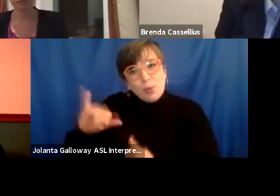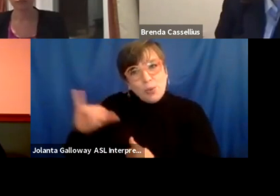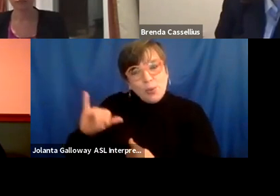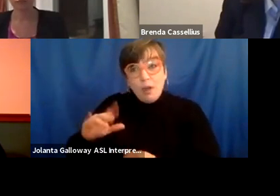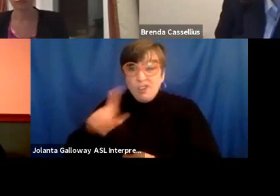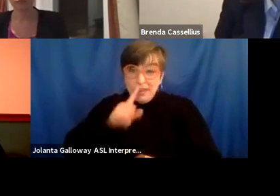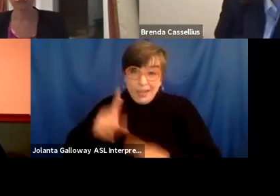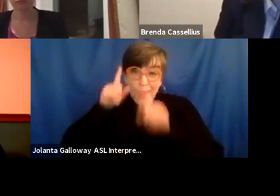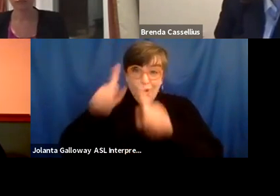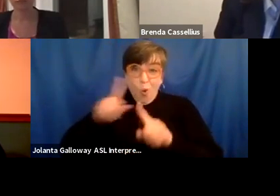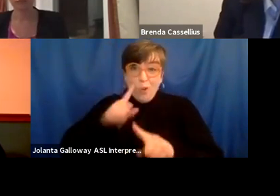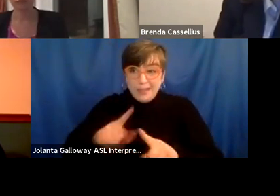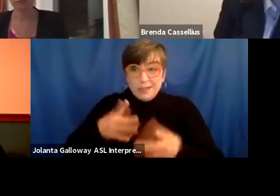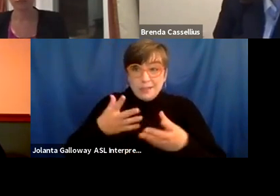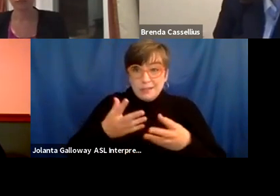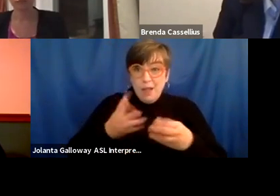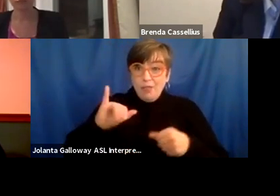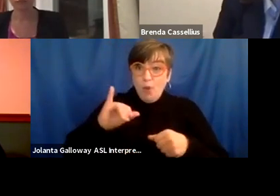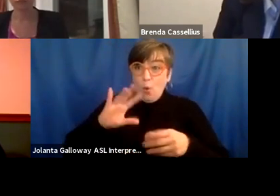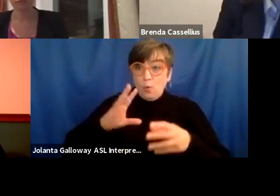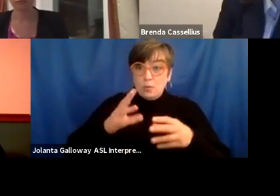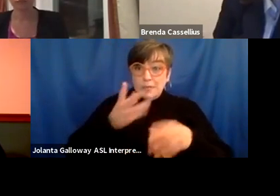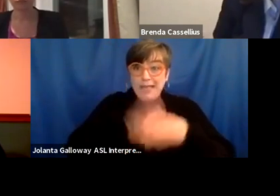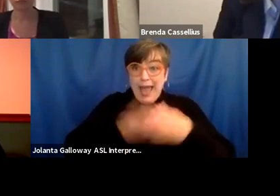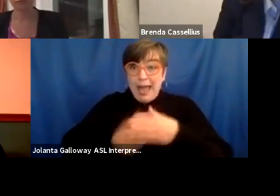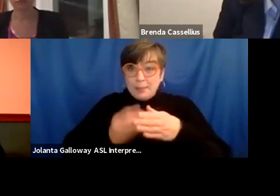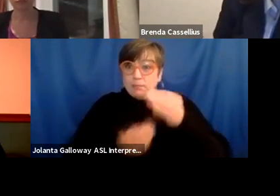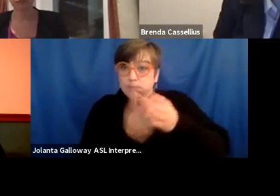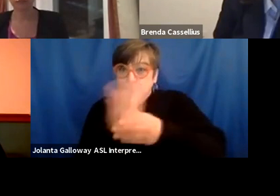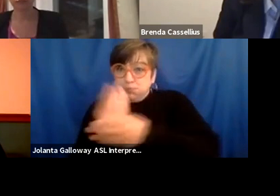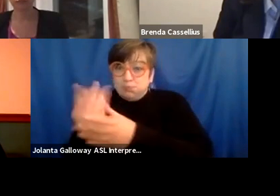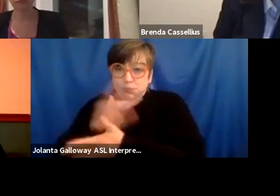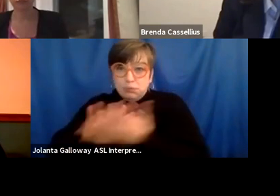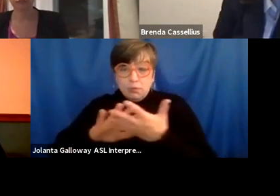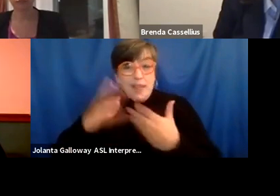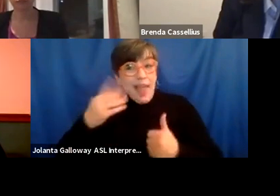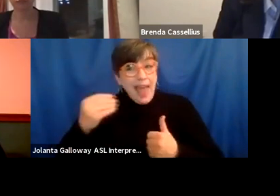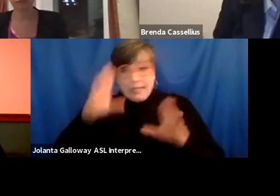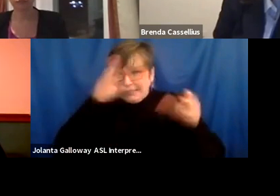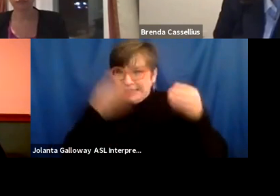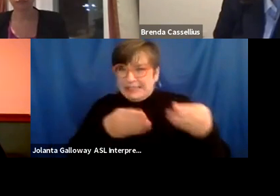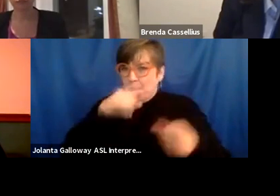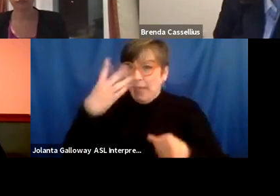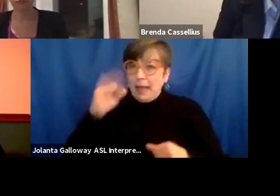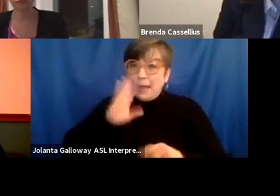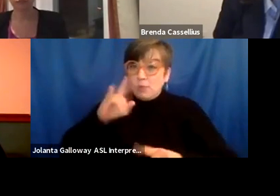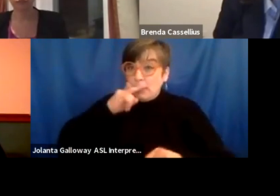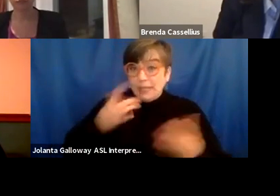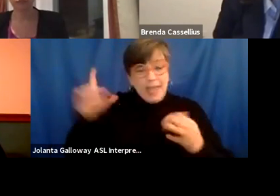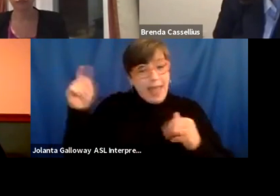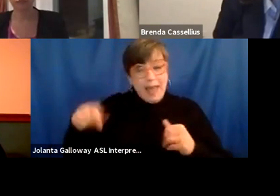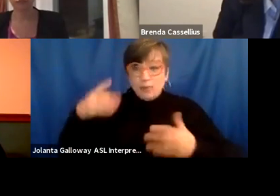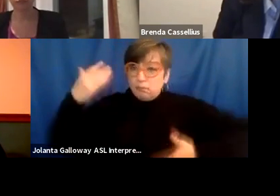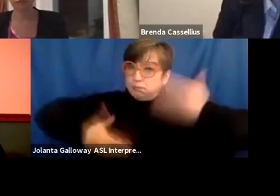gaps and we are moving the needle on the issues for Black and Brown kids by what we